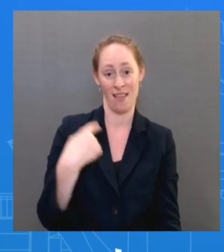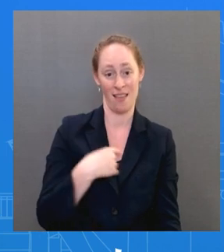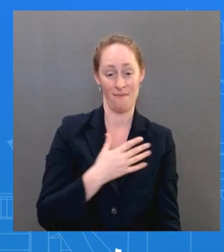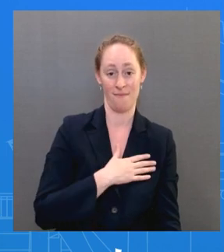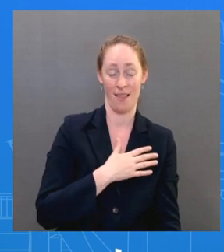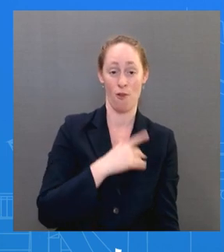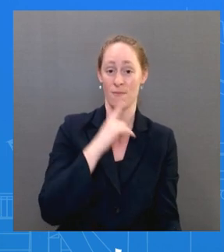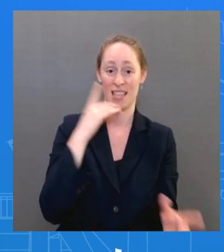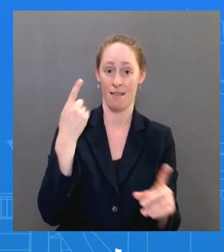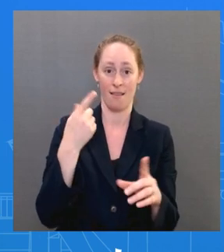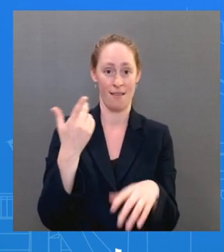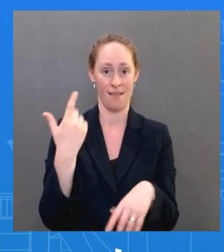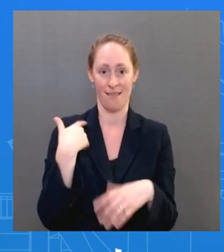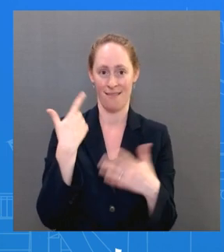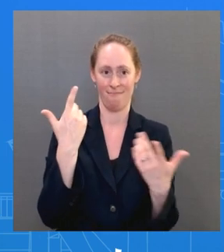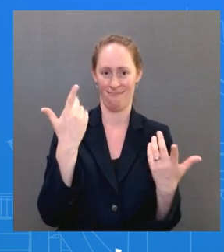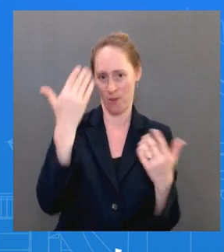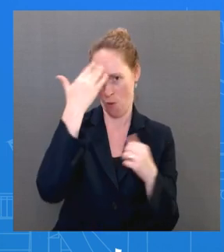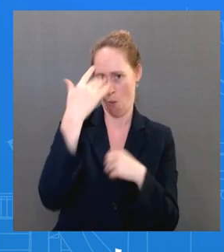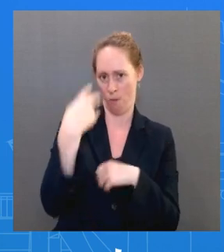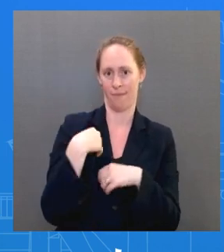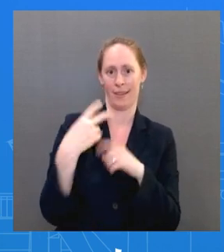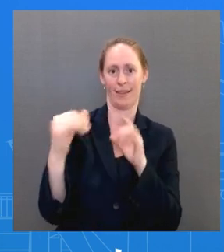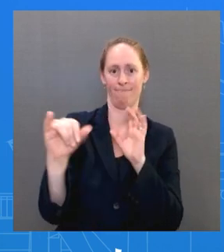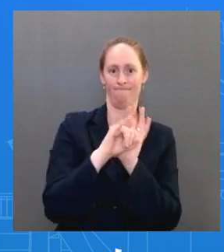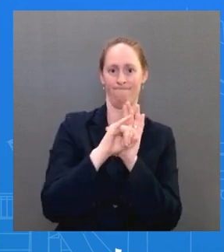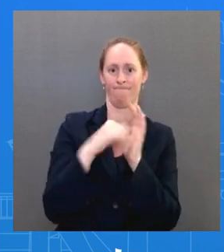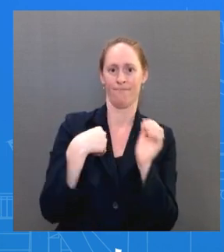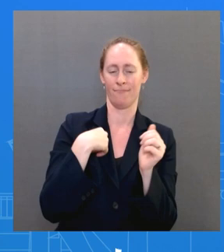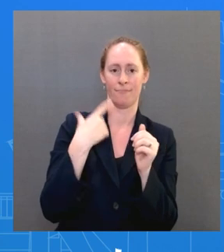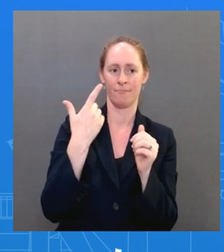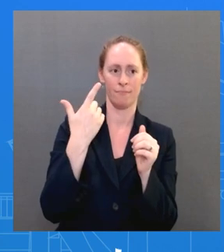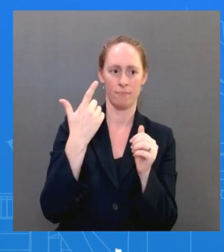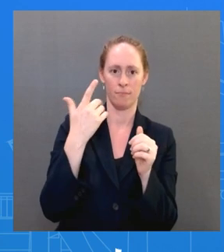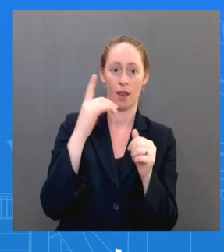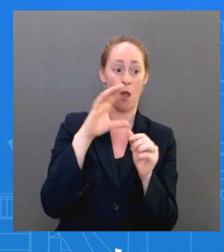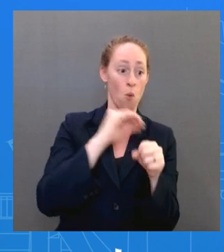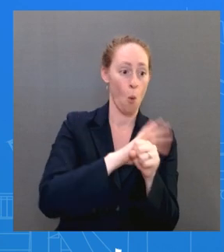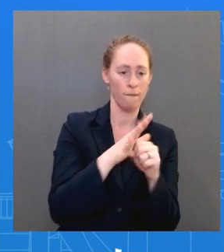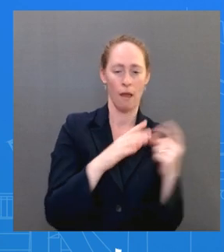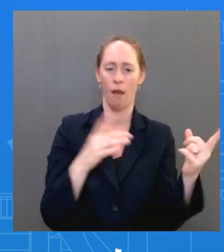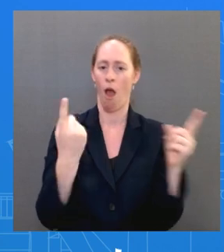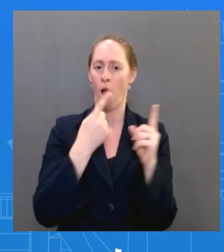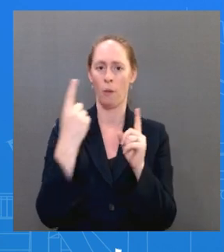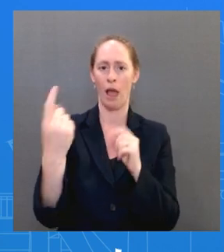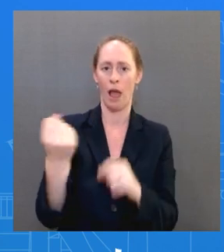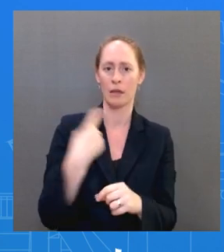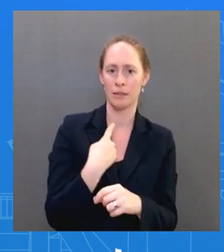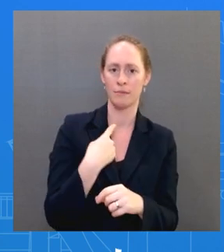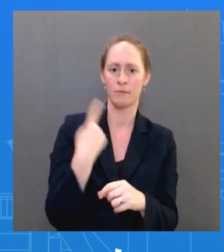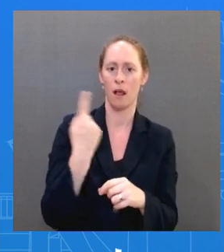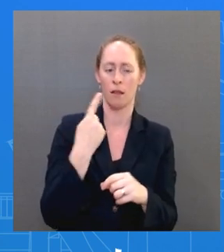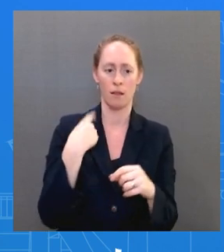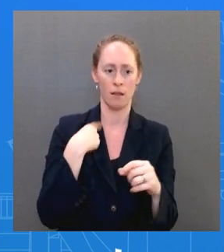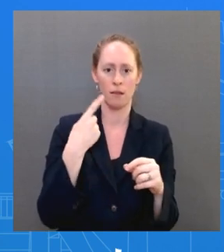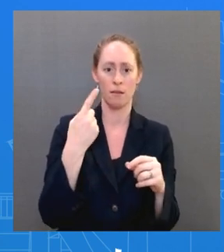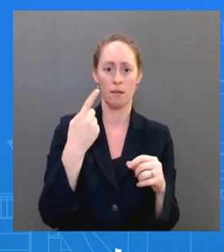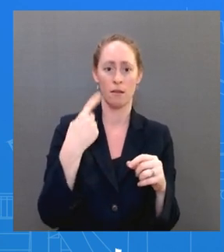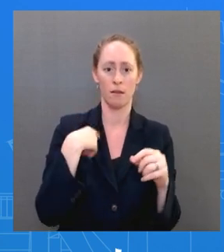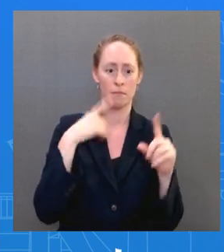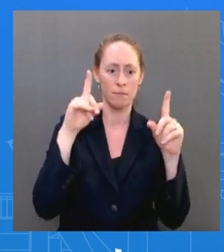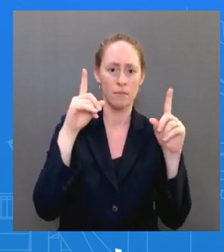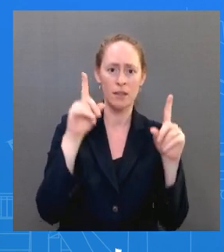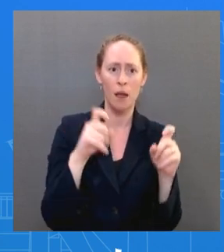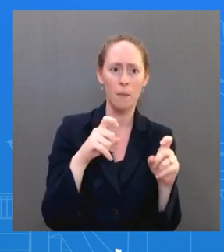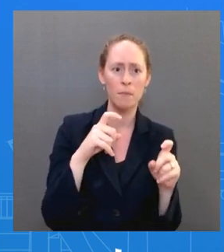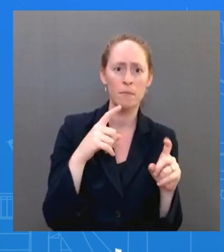get a positive diagnosis and they say, I'm sorry, I failed. It's not a failure. There's not a moral failure. This is not a problem. Like, look, it's a